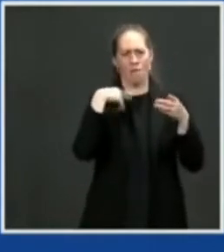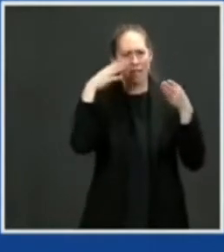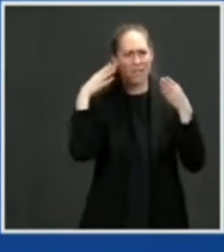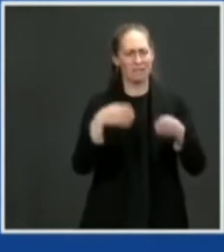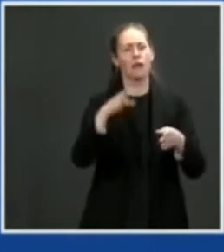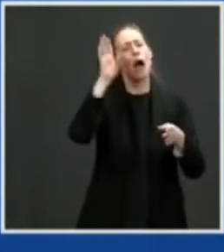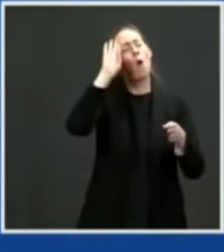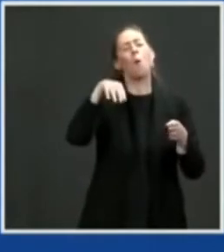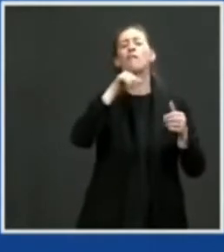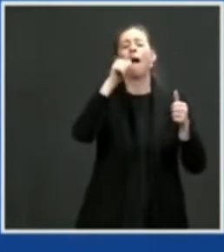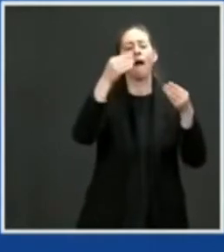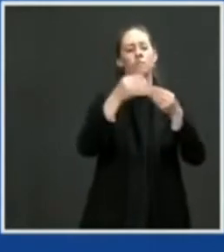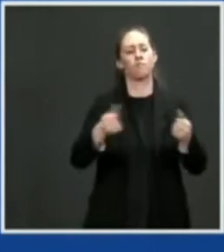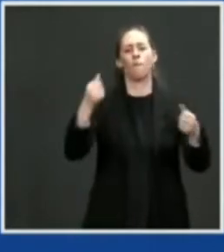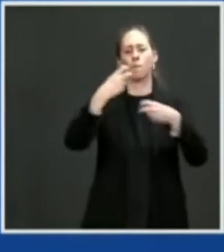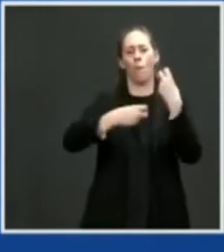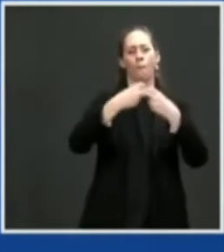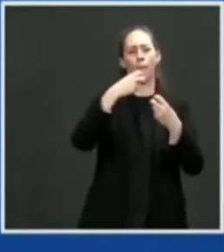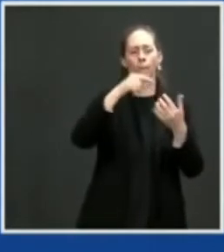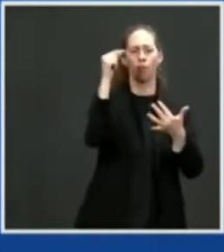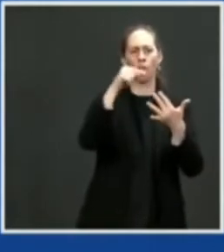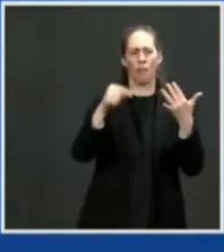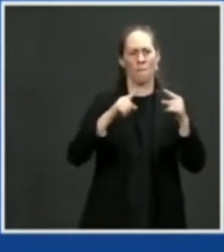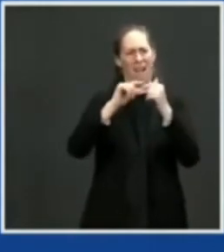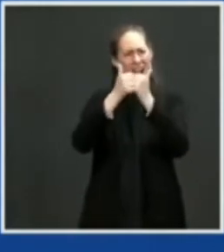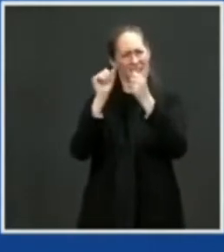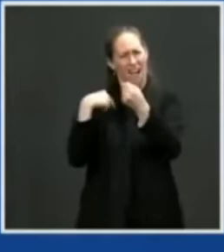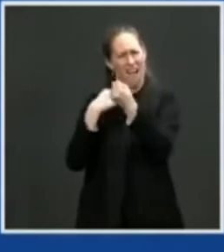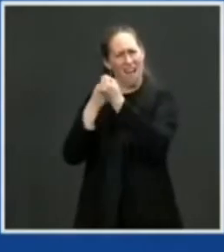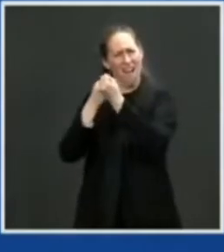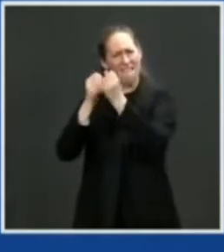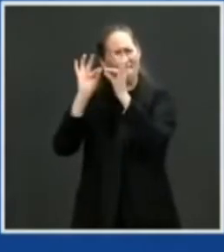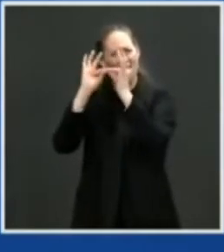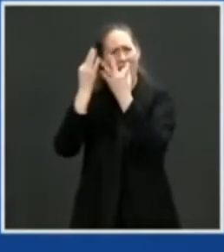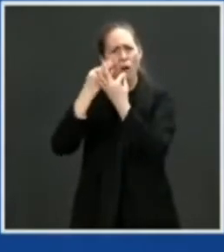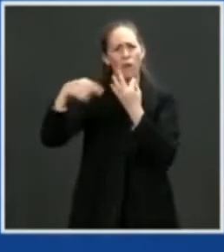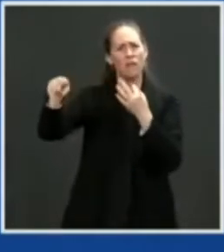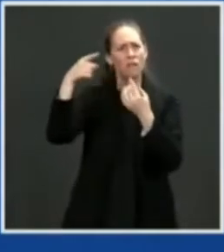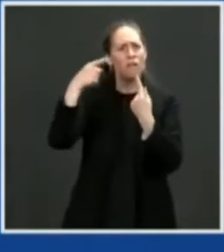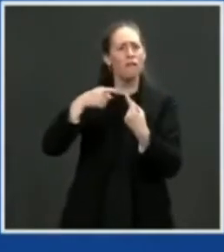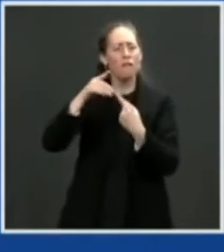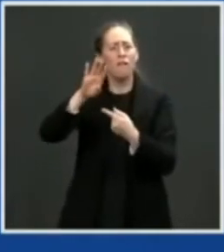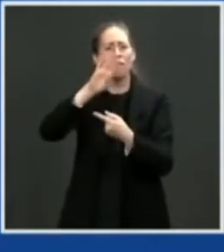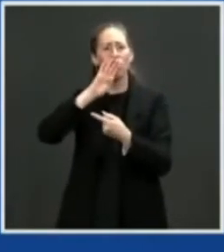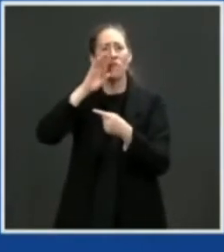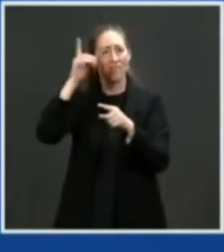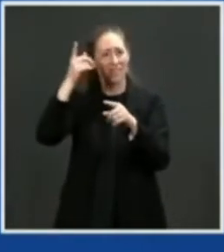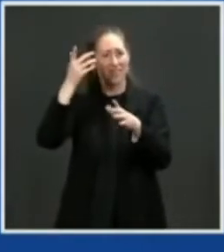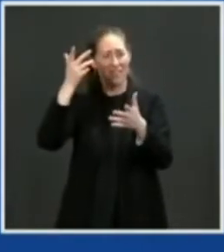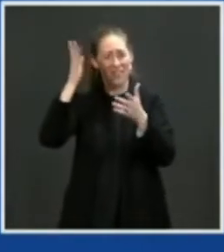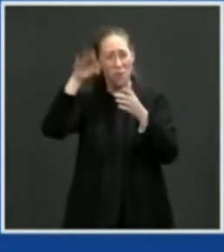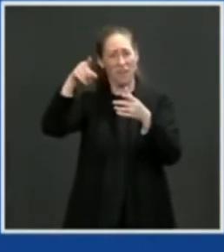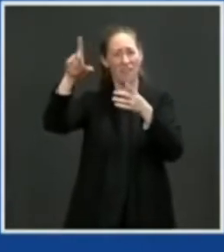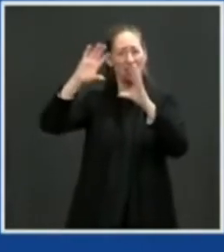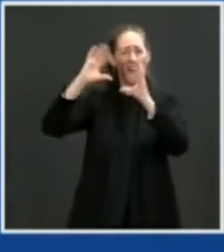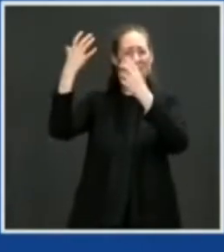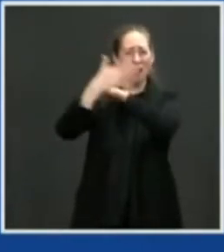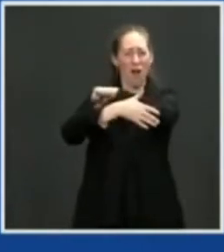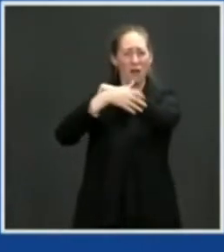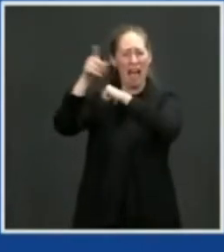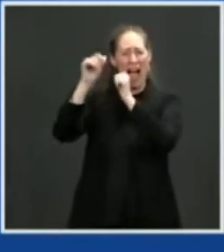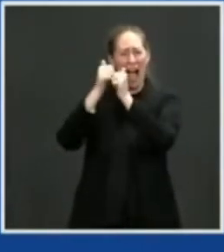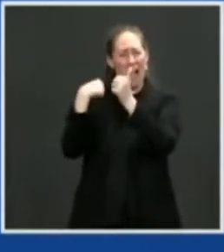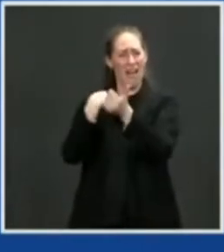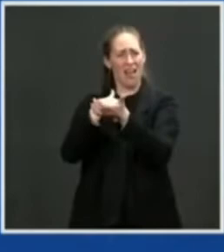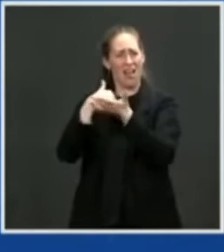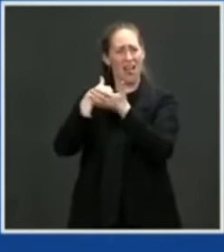come to over the and US sniff you when now. things will not get better in their I'm countries coming. right away? I'm coming. Well, I can't guarantee that,